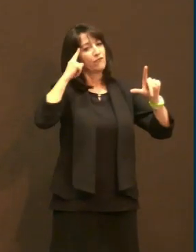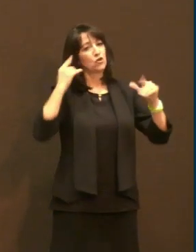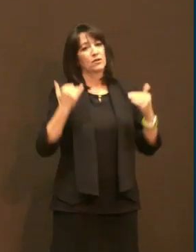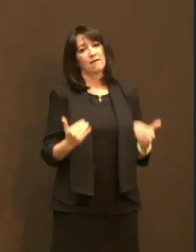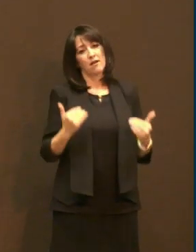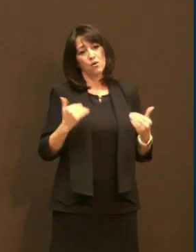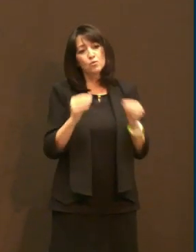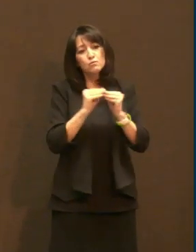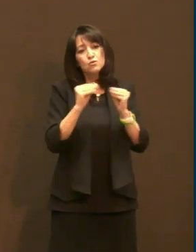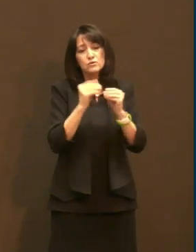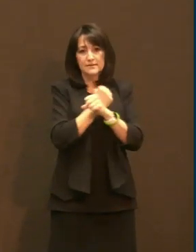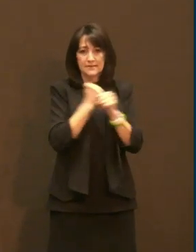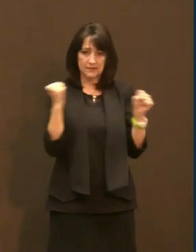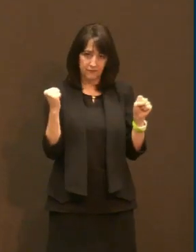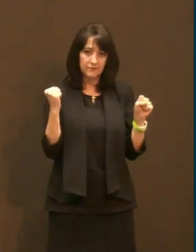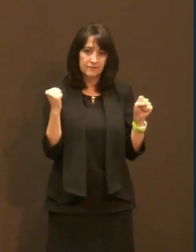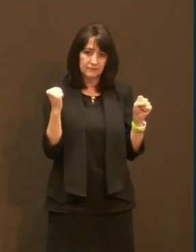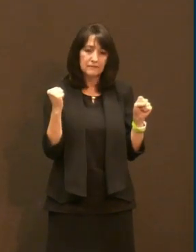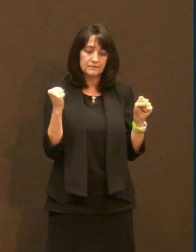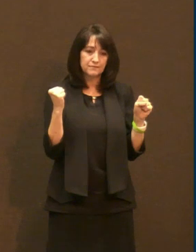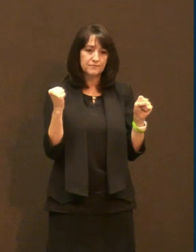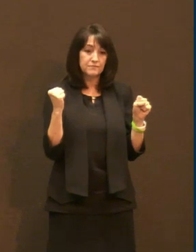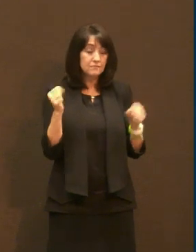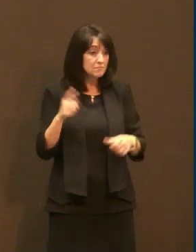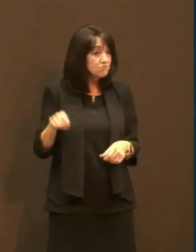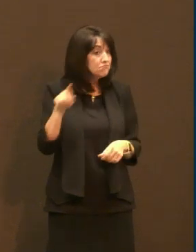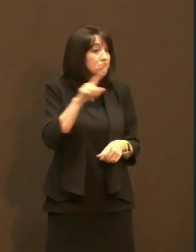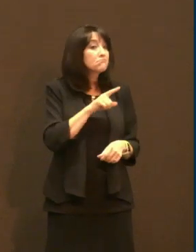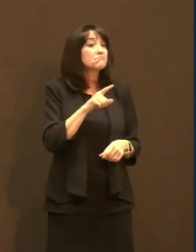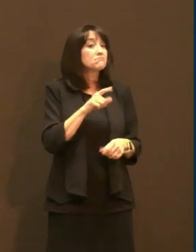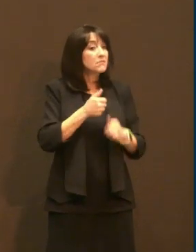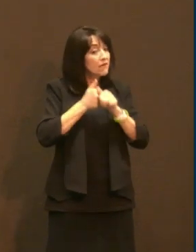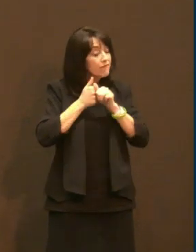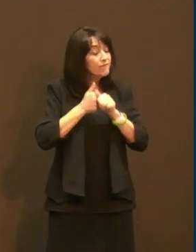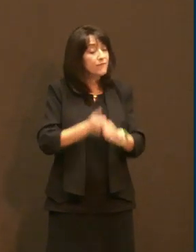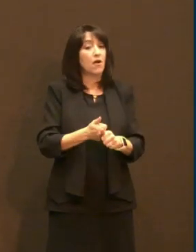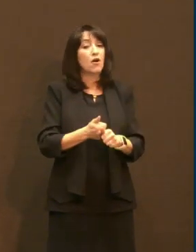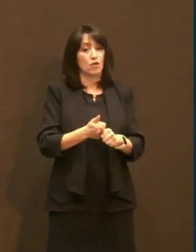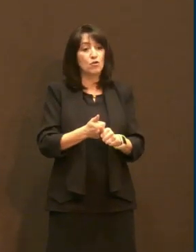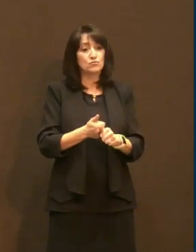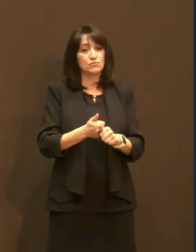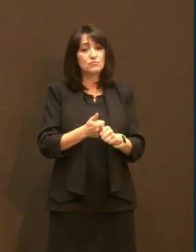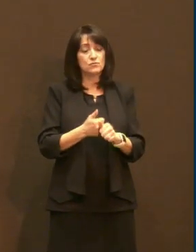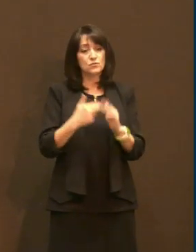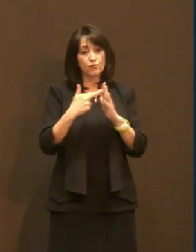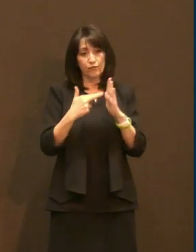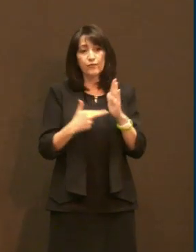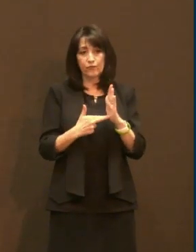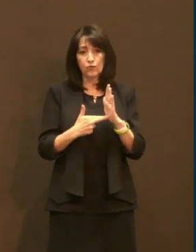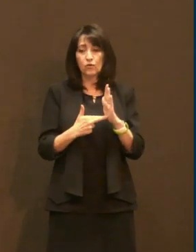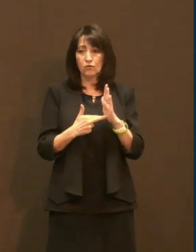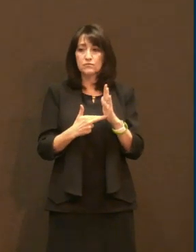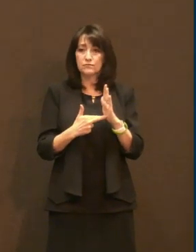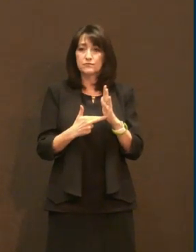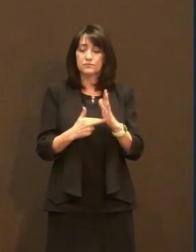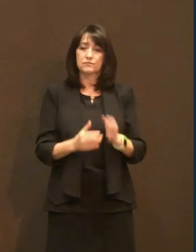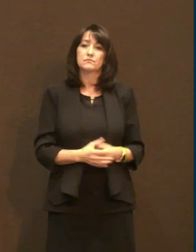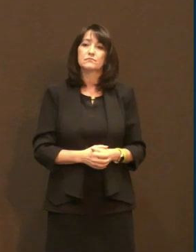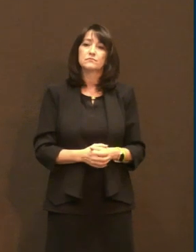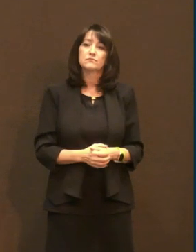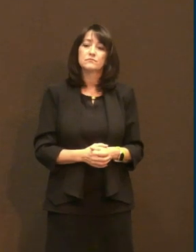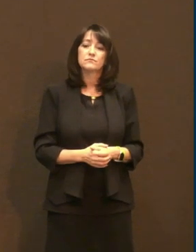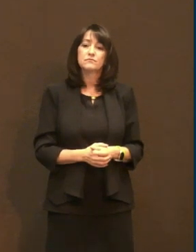we gradually reopen our economy. So let's start with the cases.